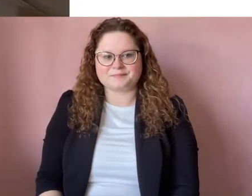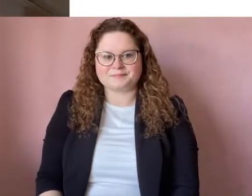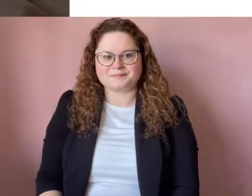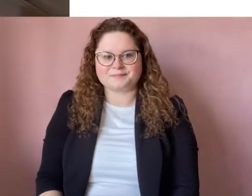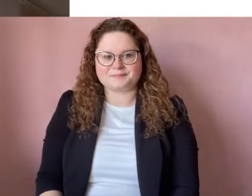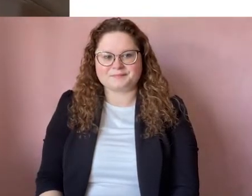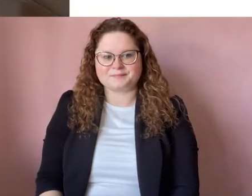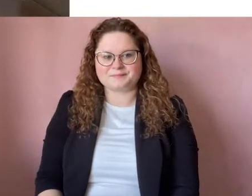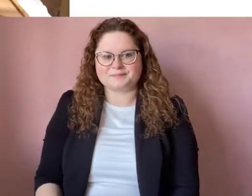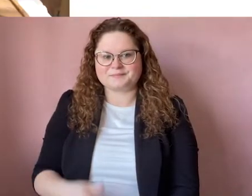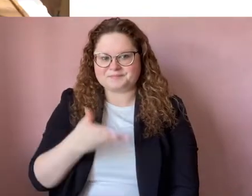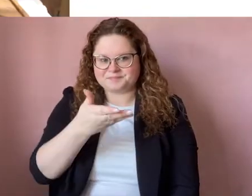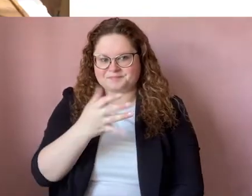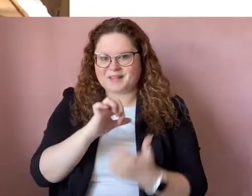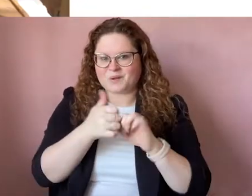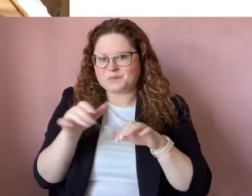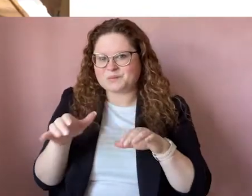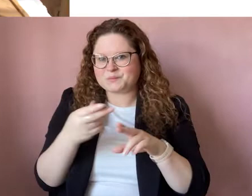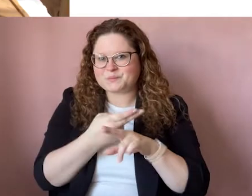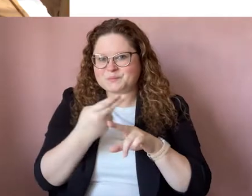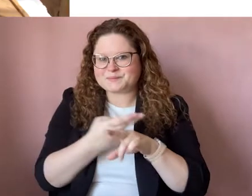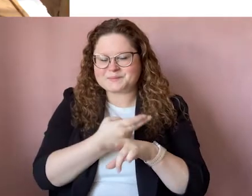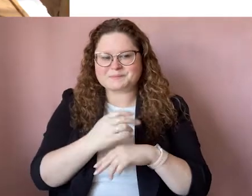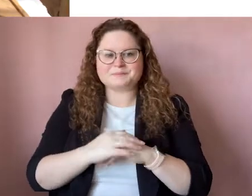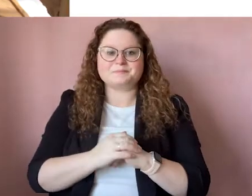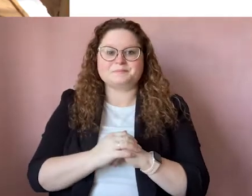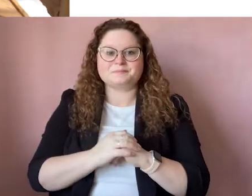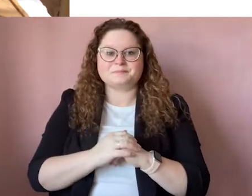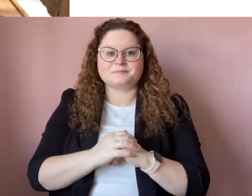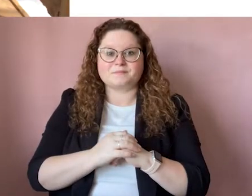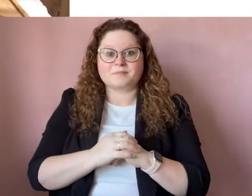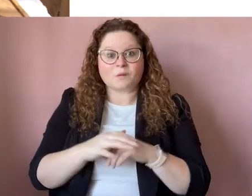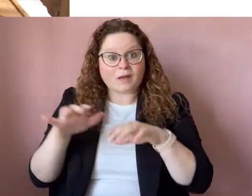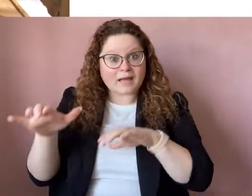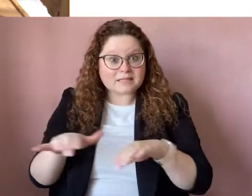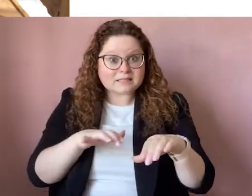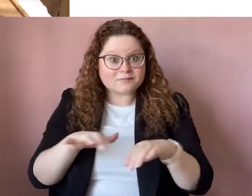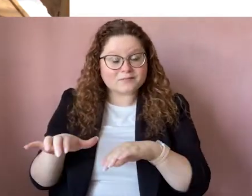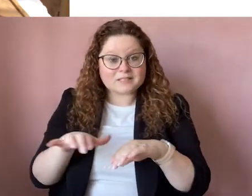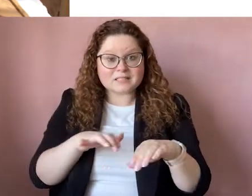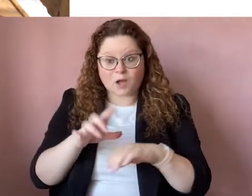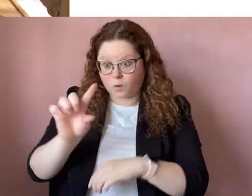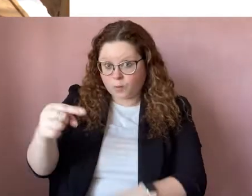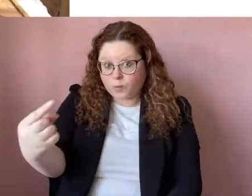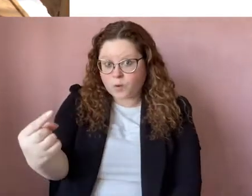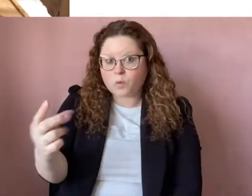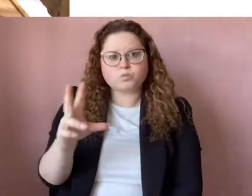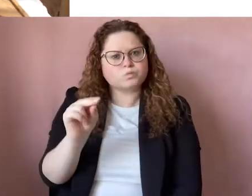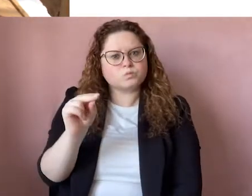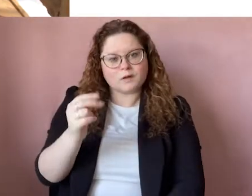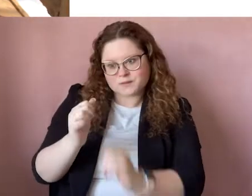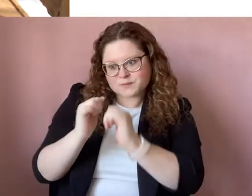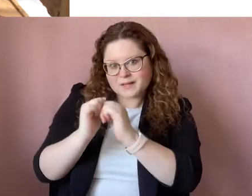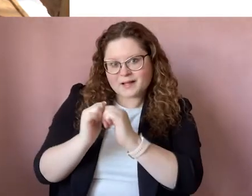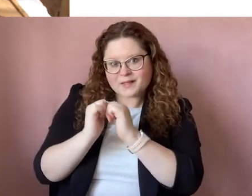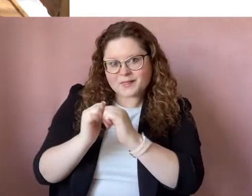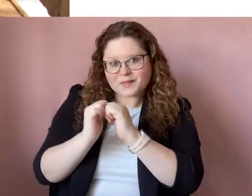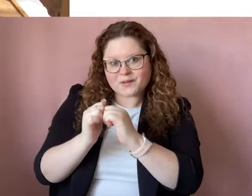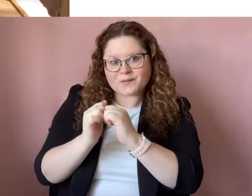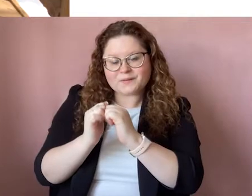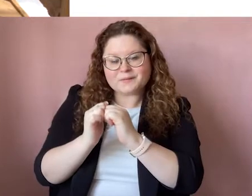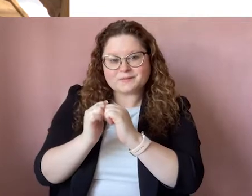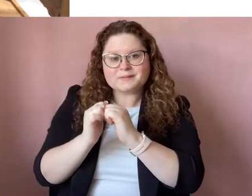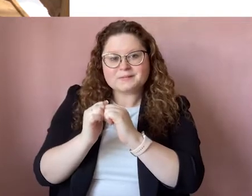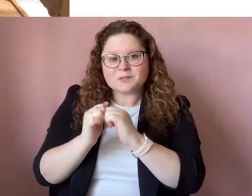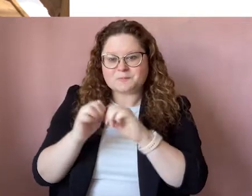goodies inside. What you want to do with these types of activities is actually work with them to start with so that they